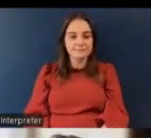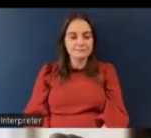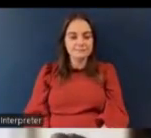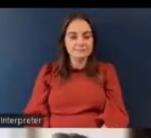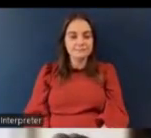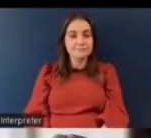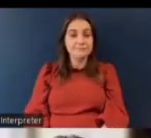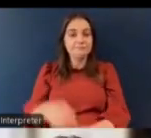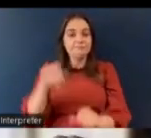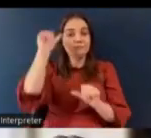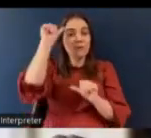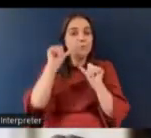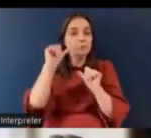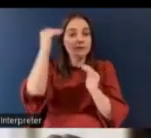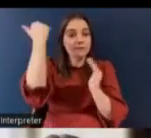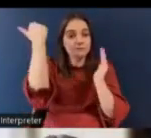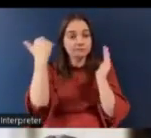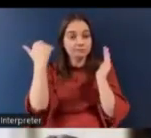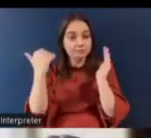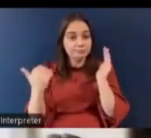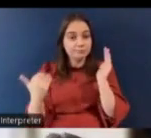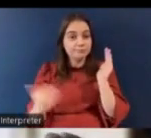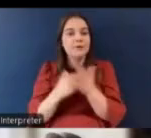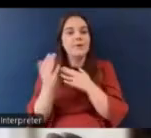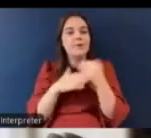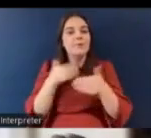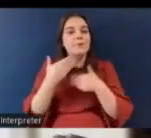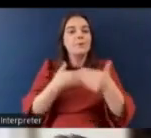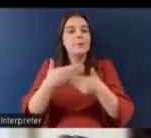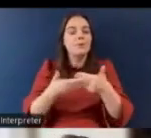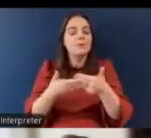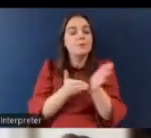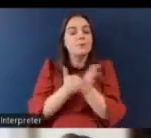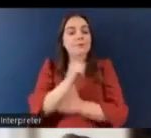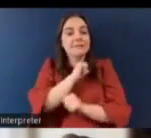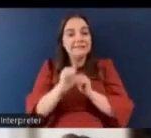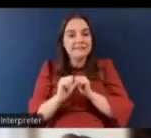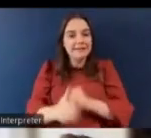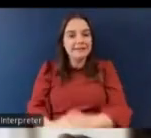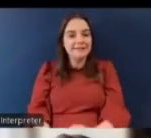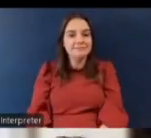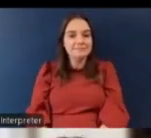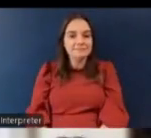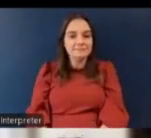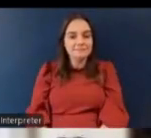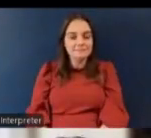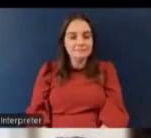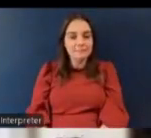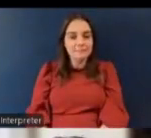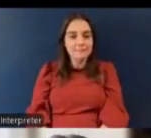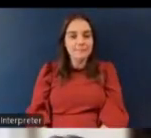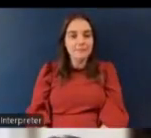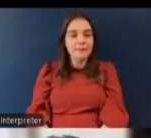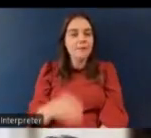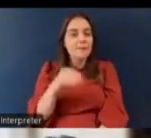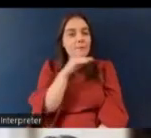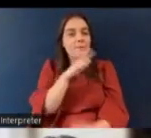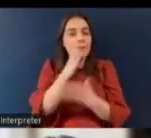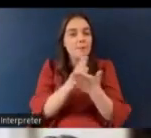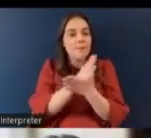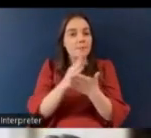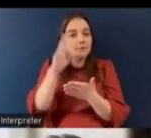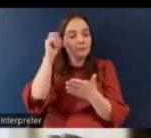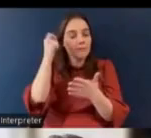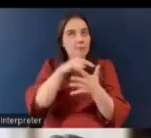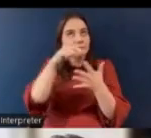This is just a brief running order of what we'll be doing today. Um, like the kind of the key piece of this webinar